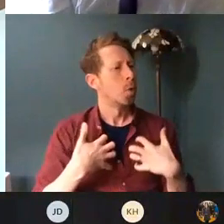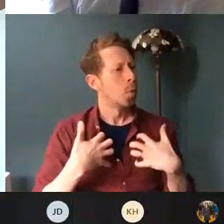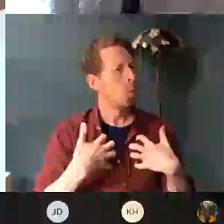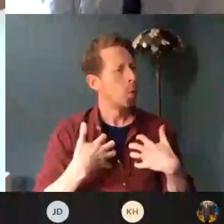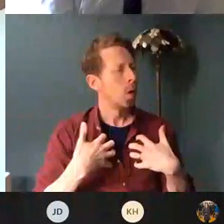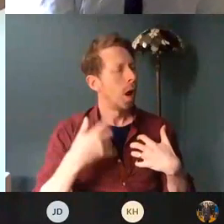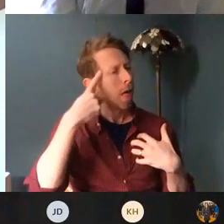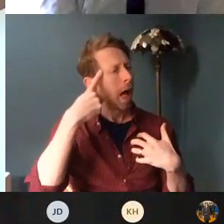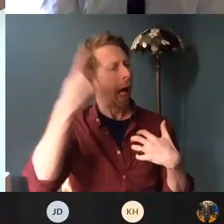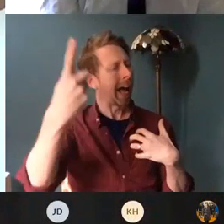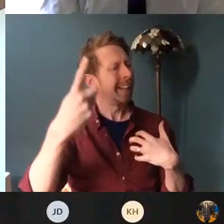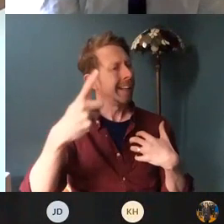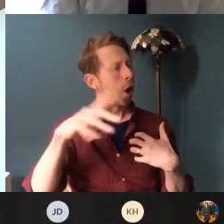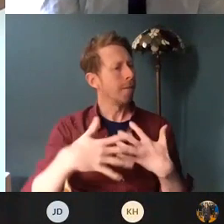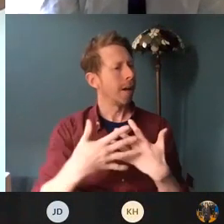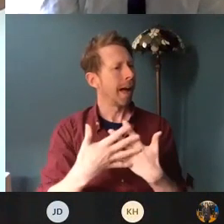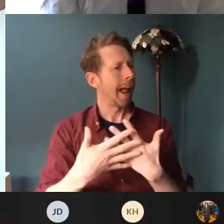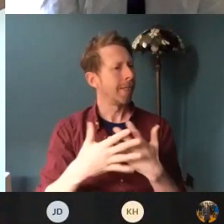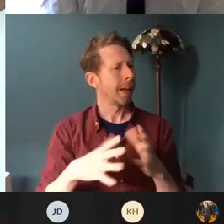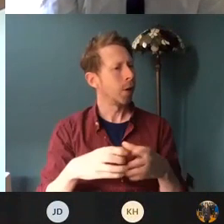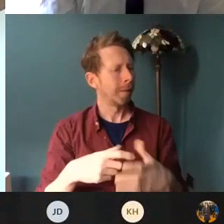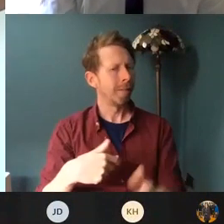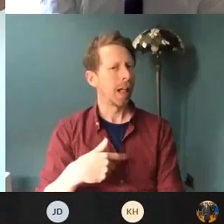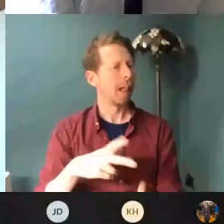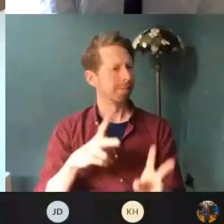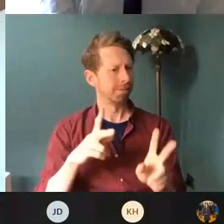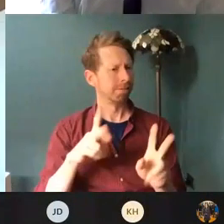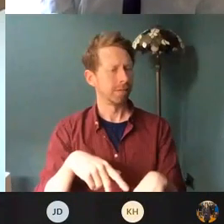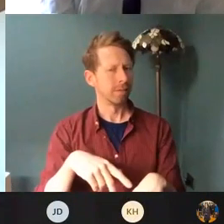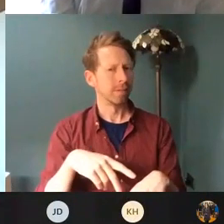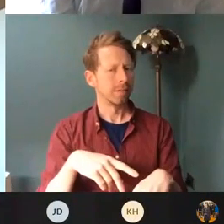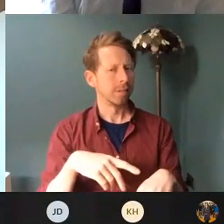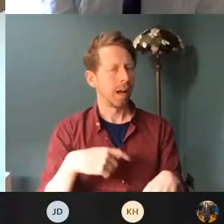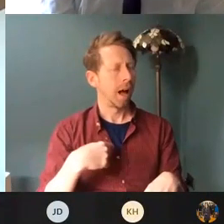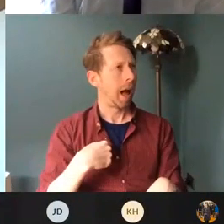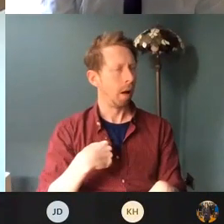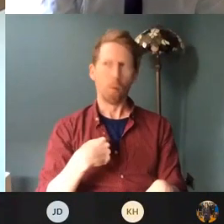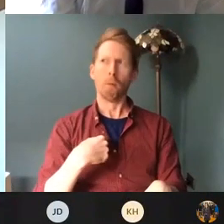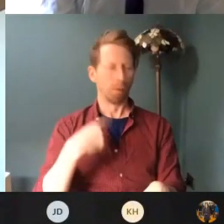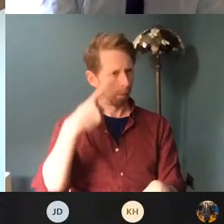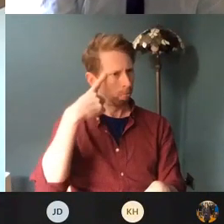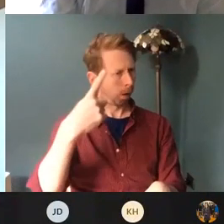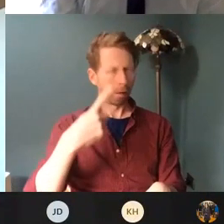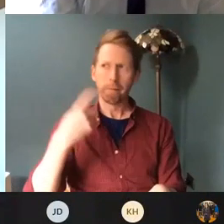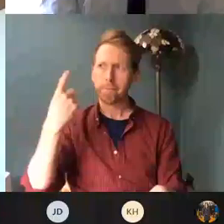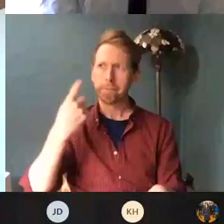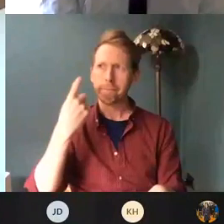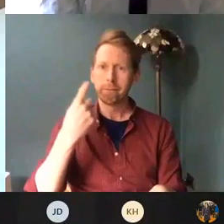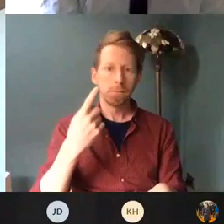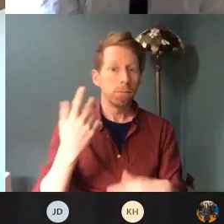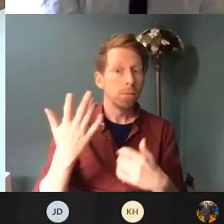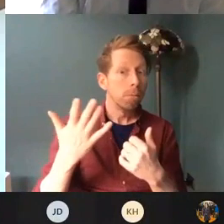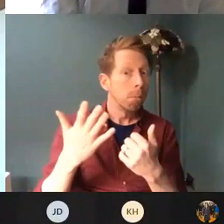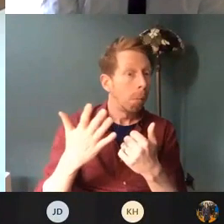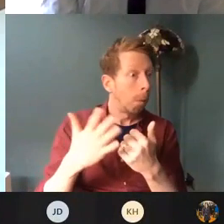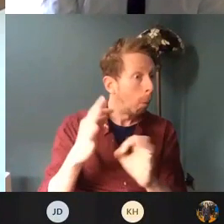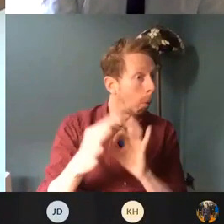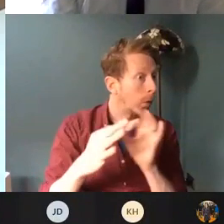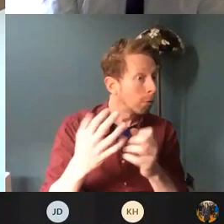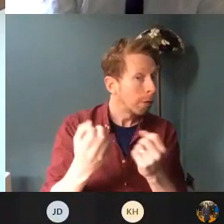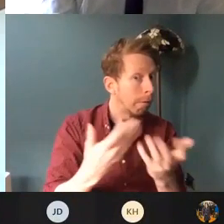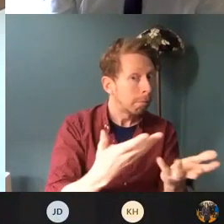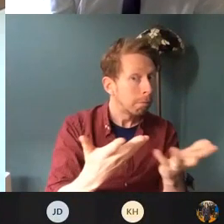as a concept, I think that's really interesting, and it certainly made me think. So does anybody have any other